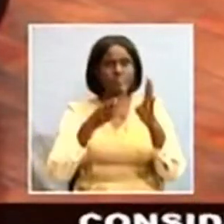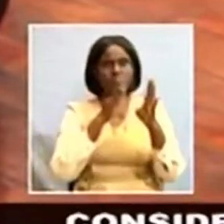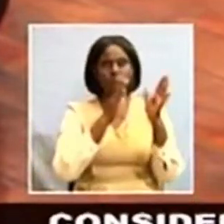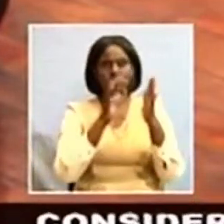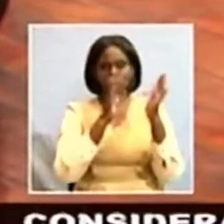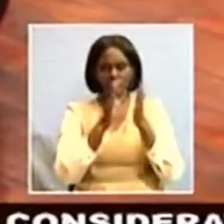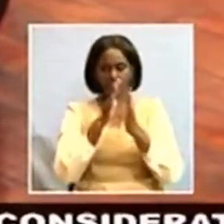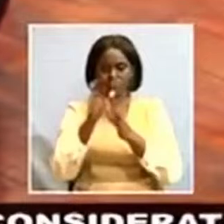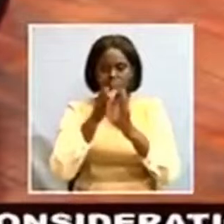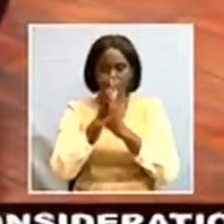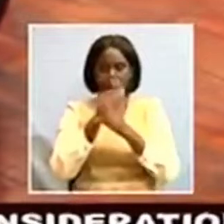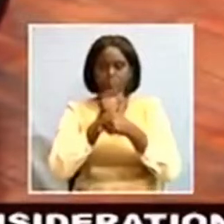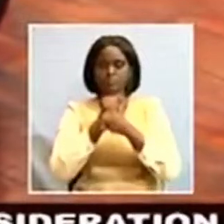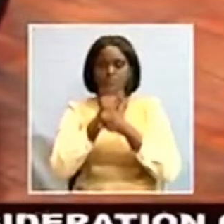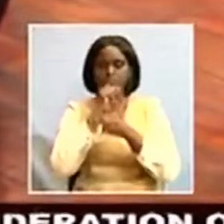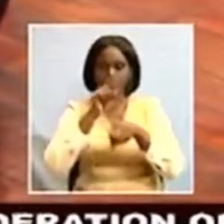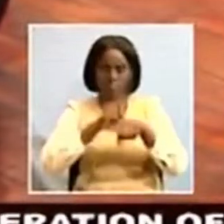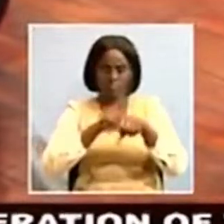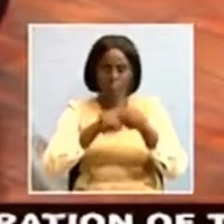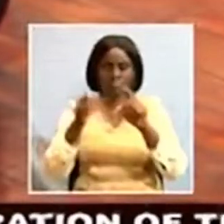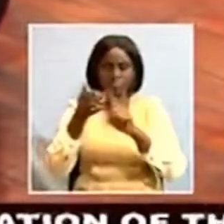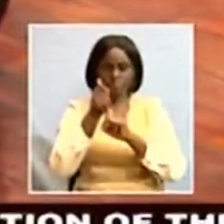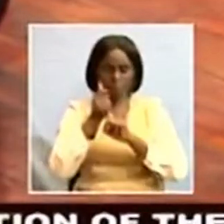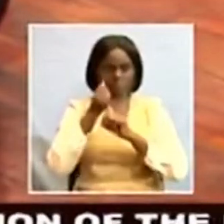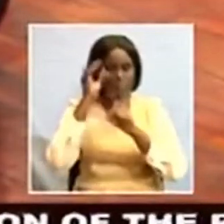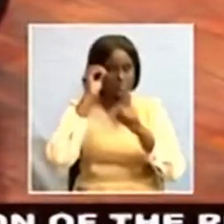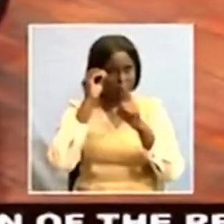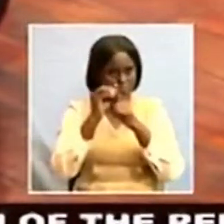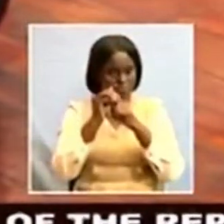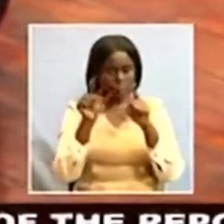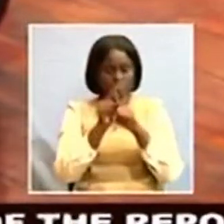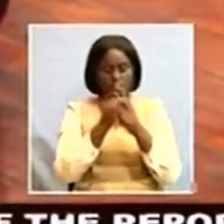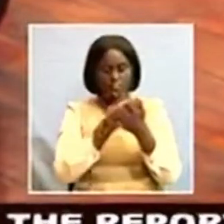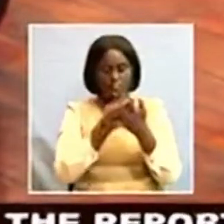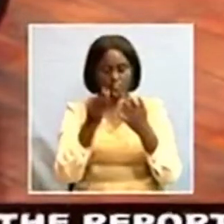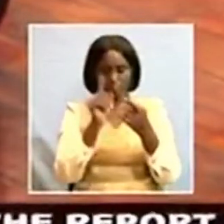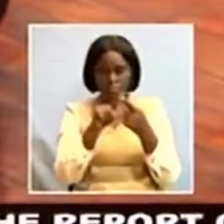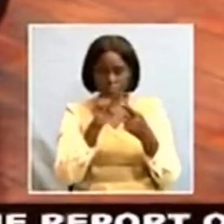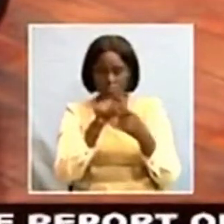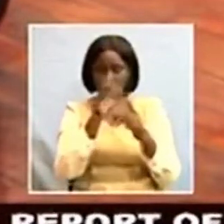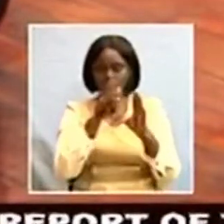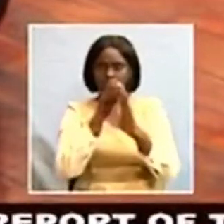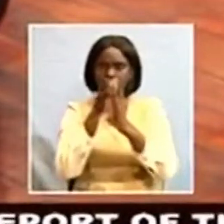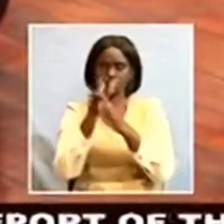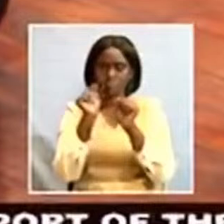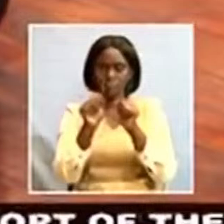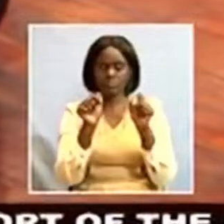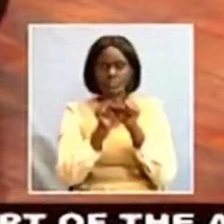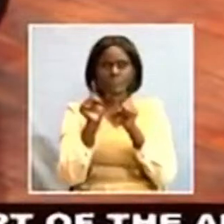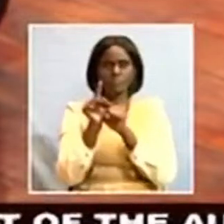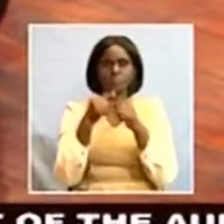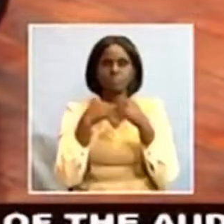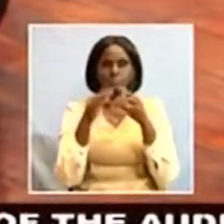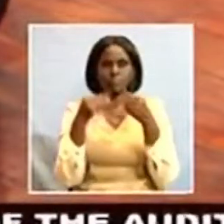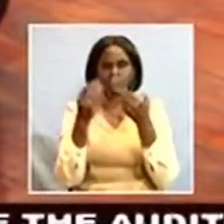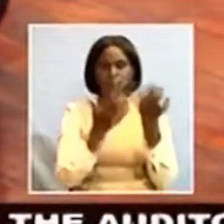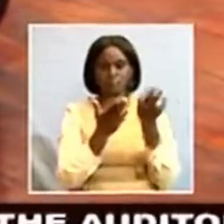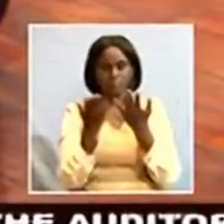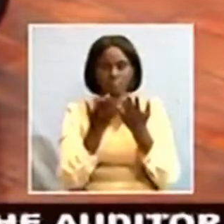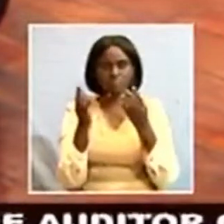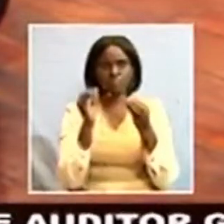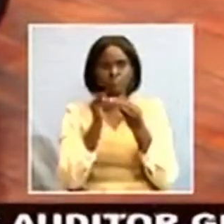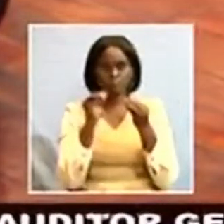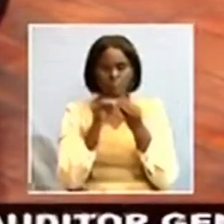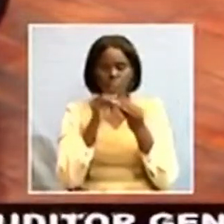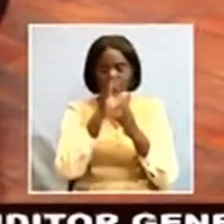to ensure timely action and achievement of objectives, as failure to meet these targets may compromise service provision.